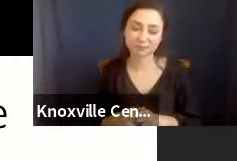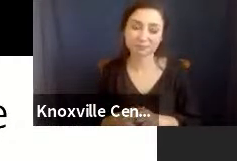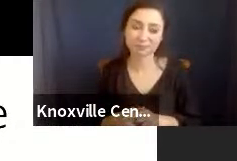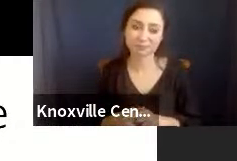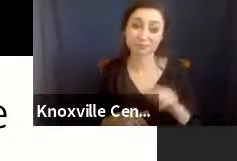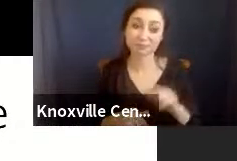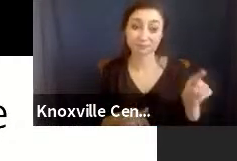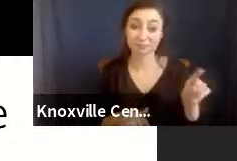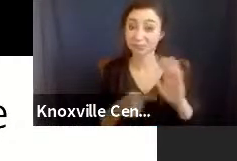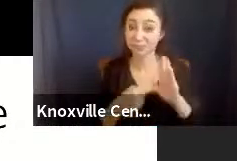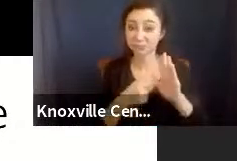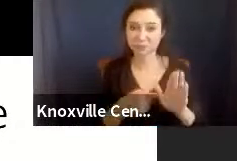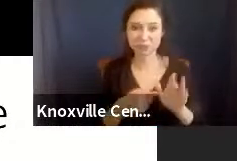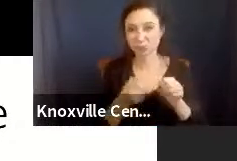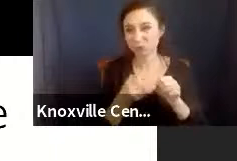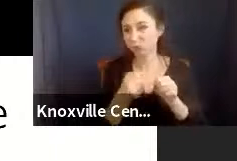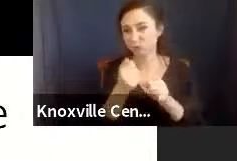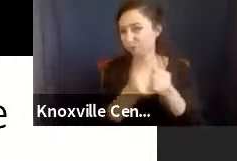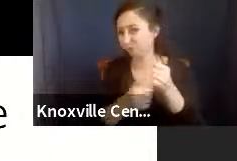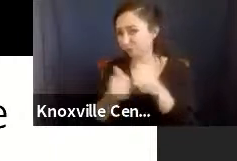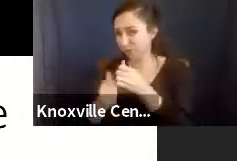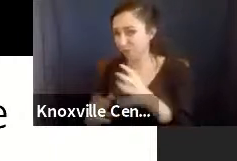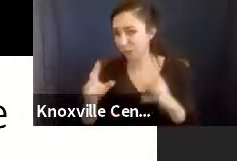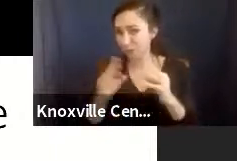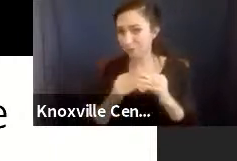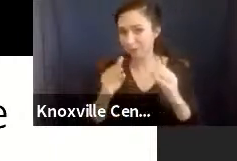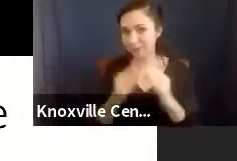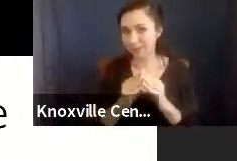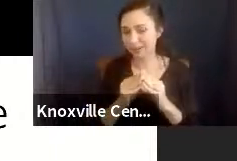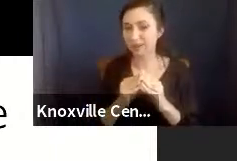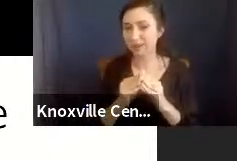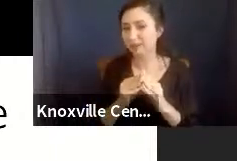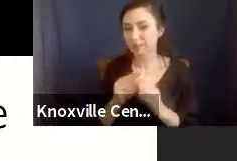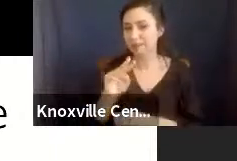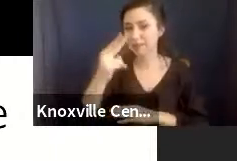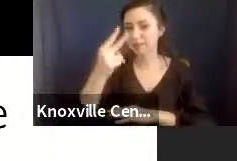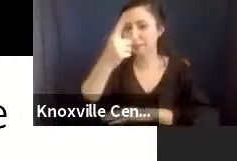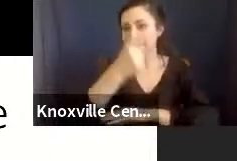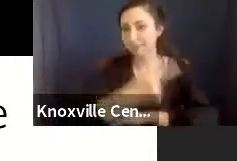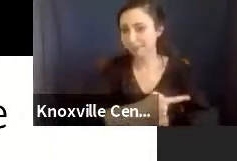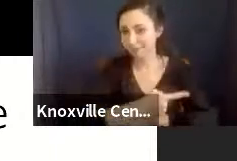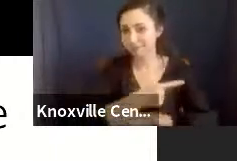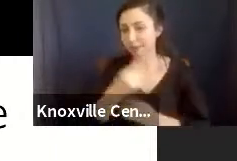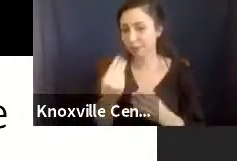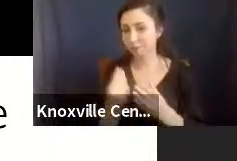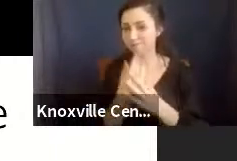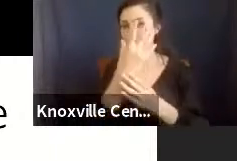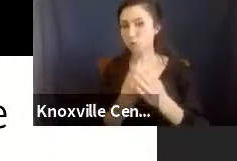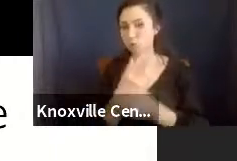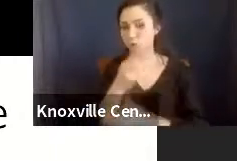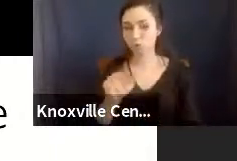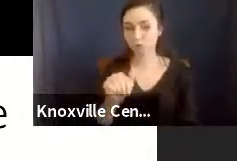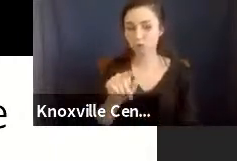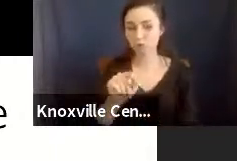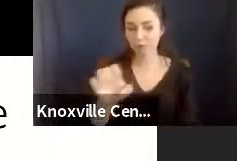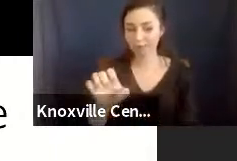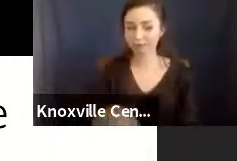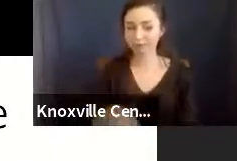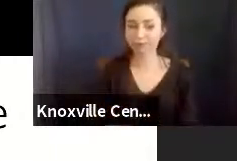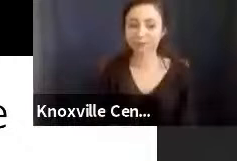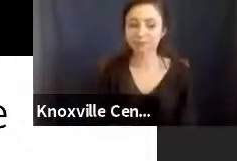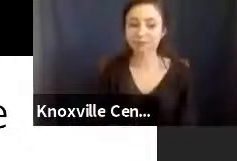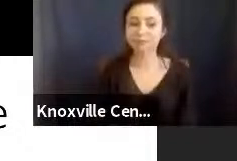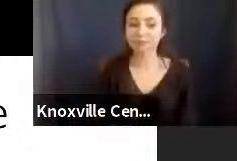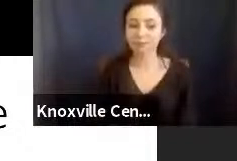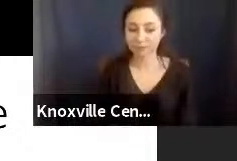So this we show every time as far as the doubling day growth rate. What I'll simply point out here is if you look